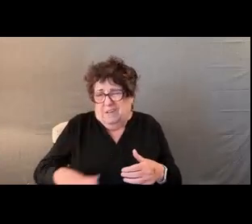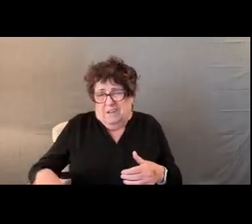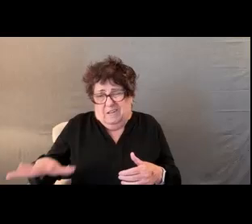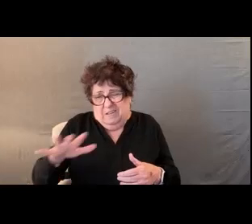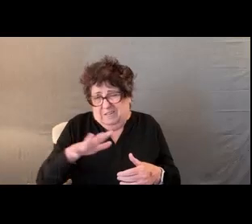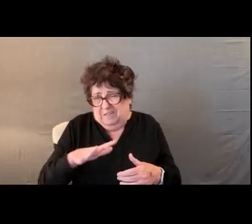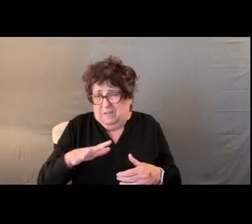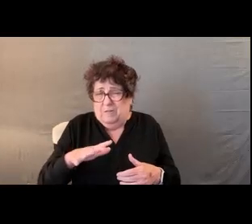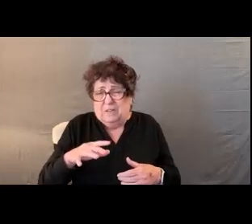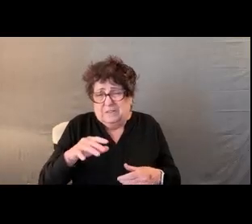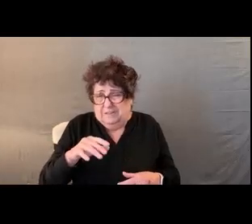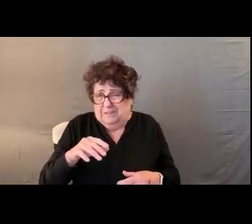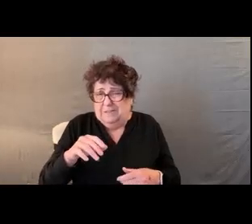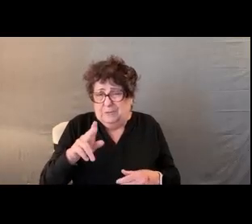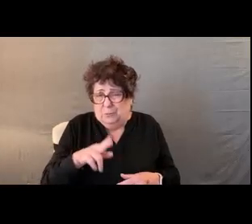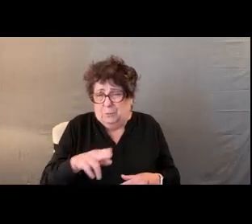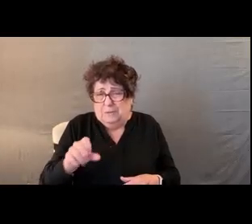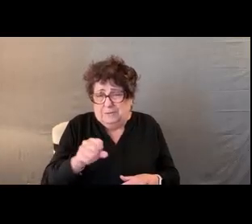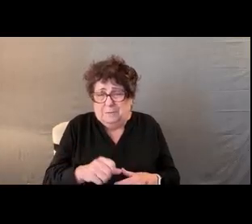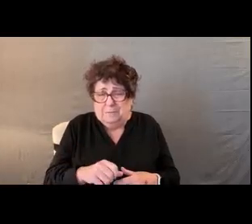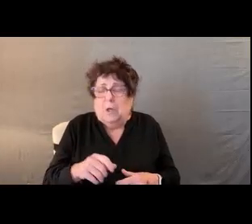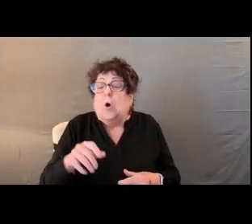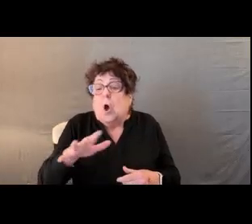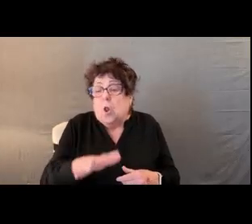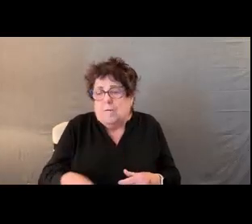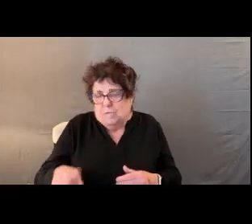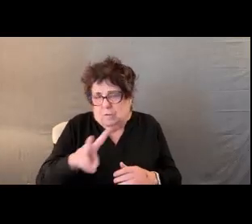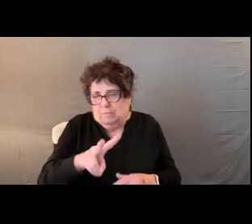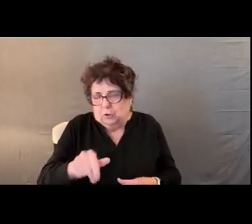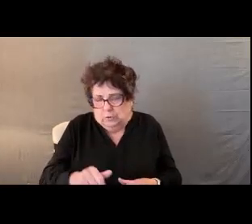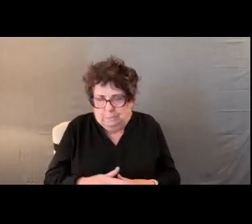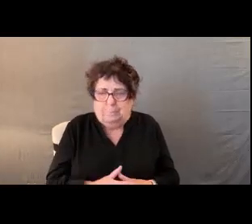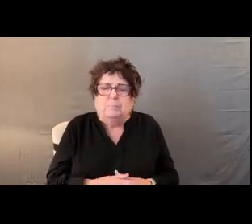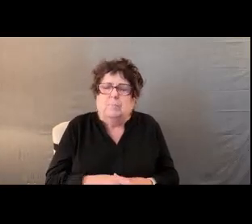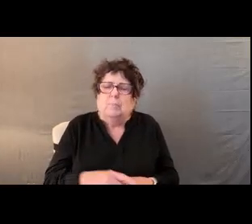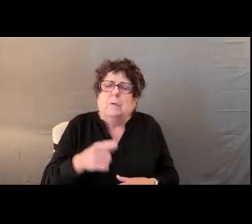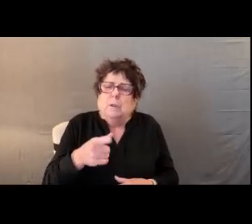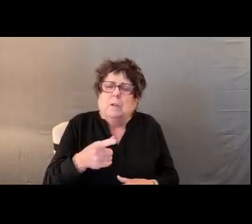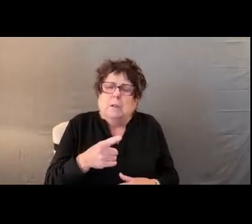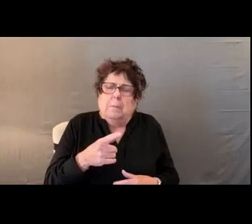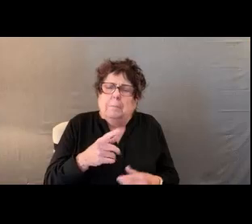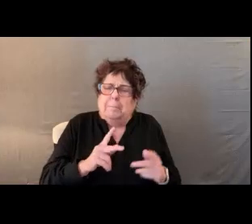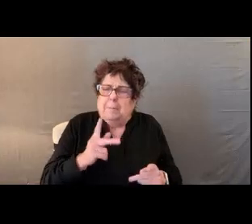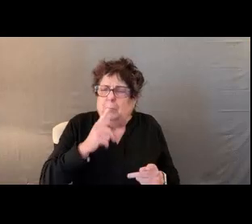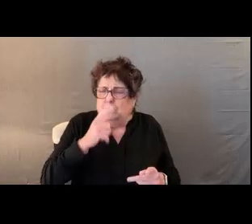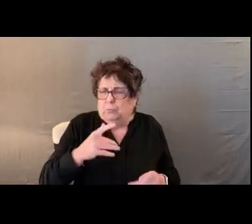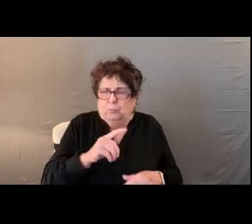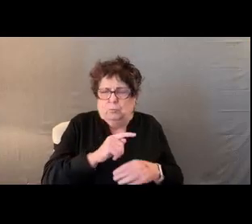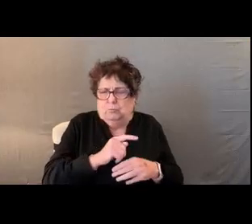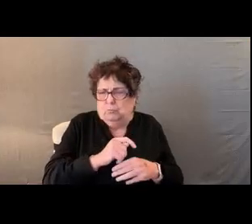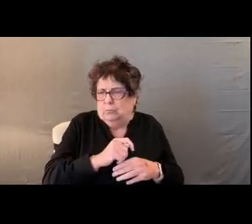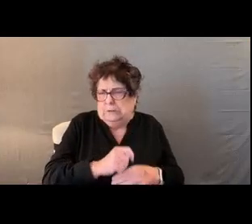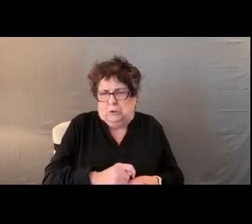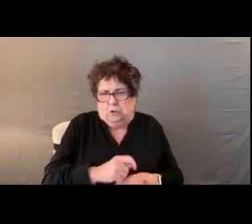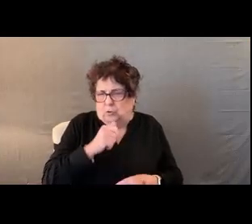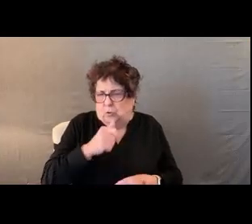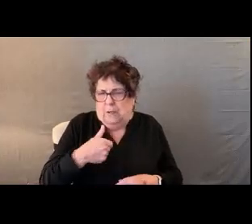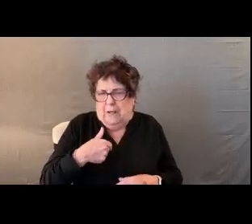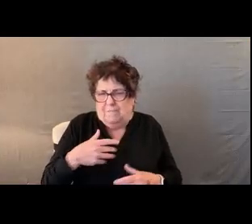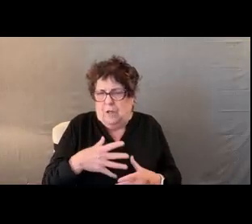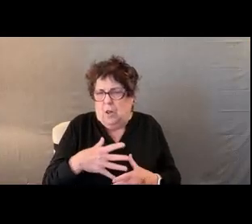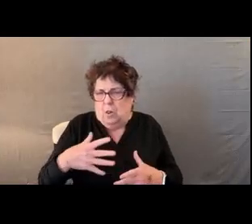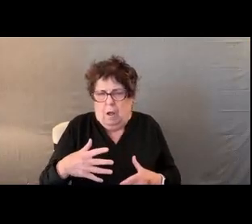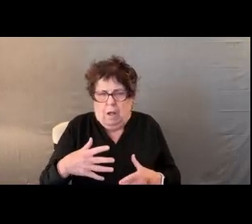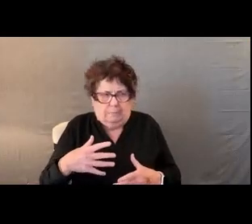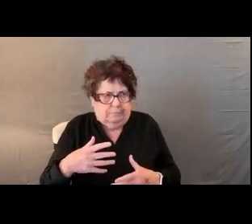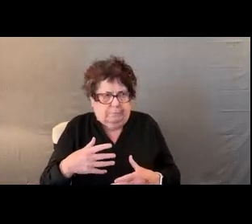to be on the hook for some of the implementation who don't traditionally get much say in what the original requirements were. And it's a lot better to